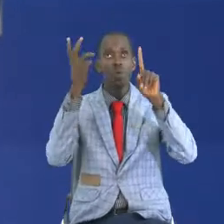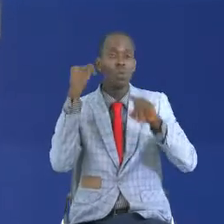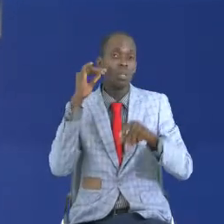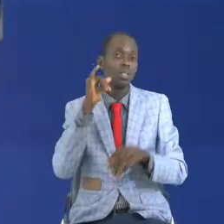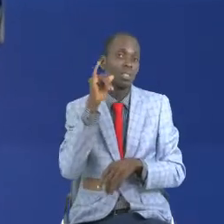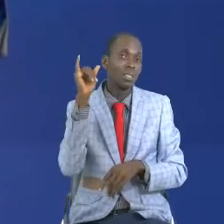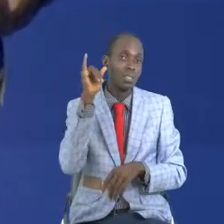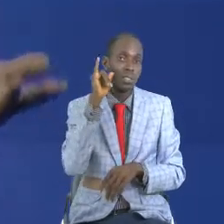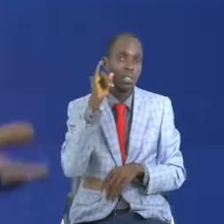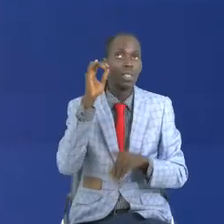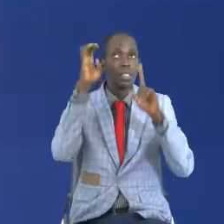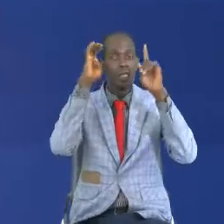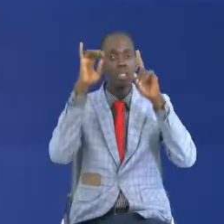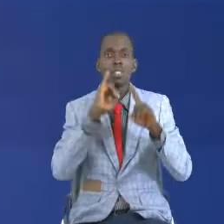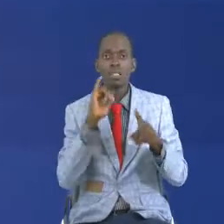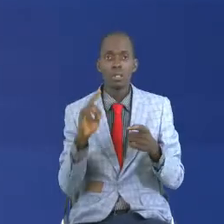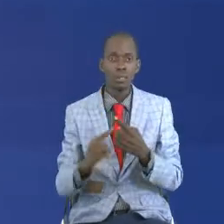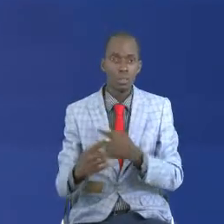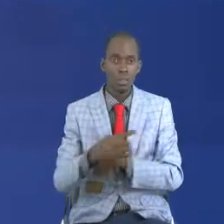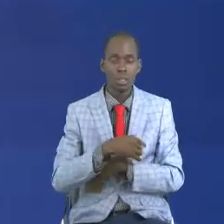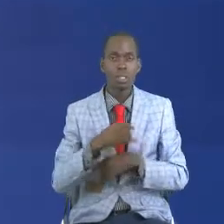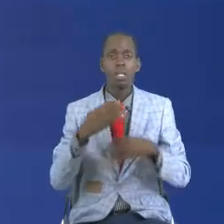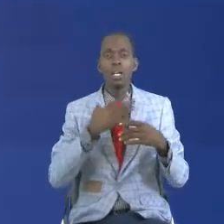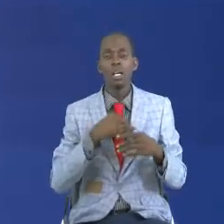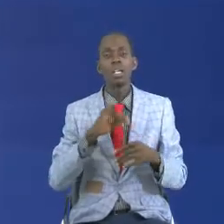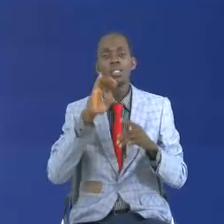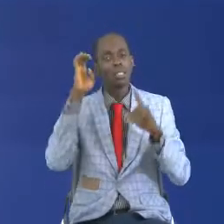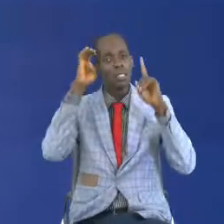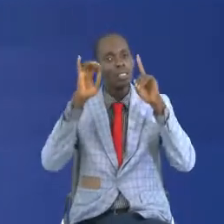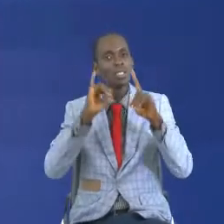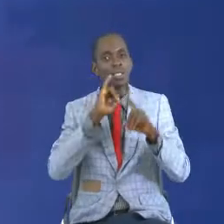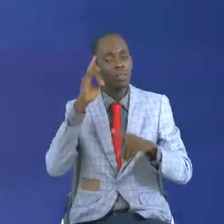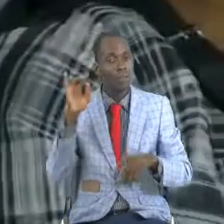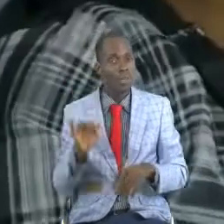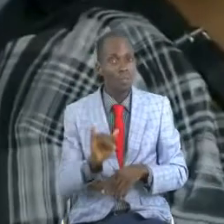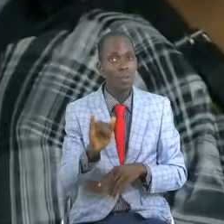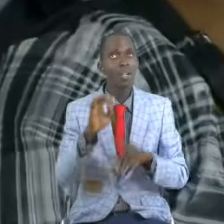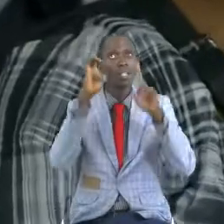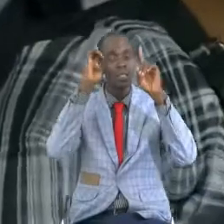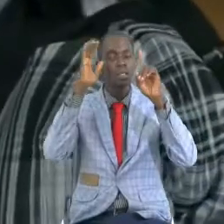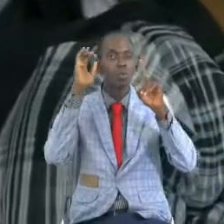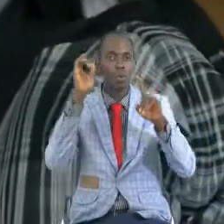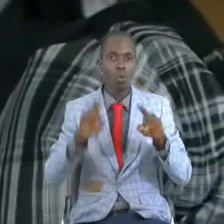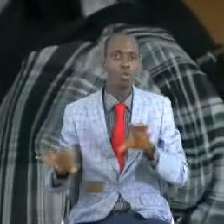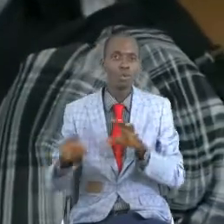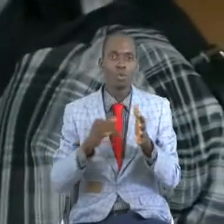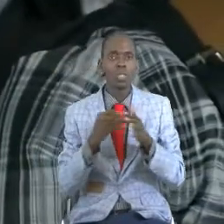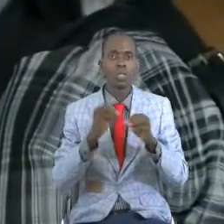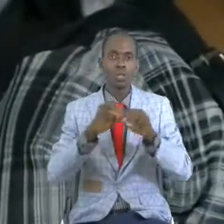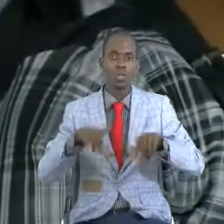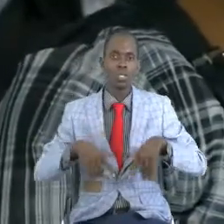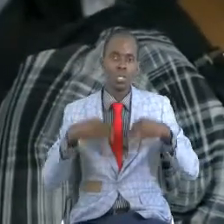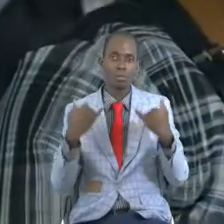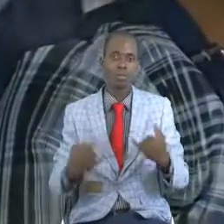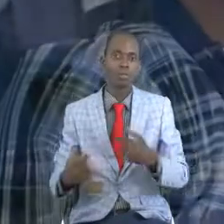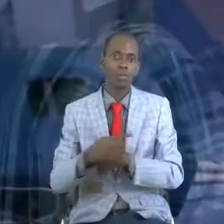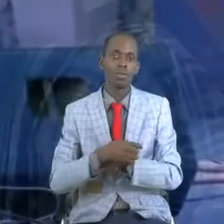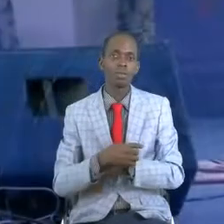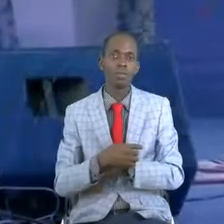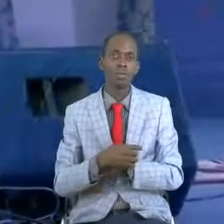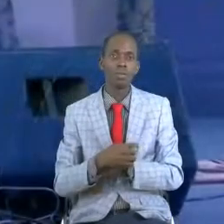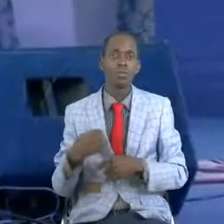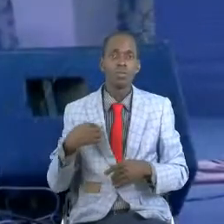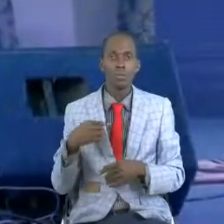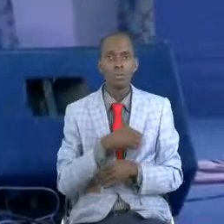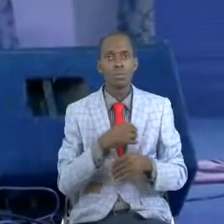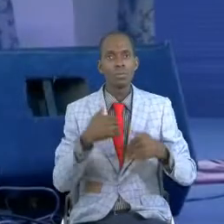today and he is forever you must do it in your life today we're seeing the